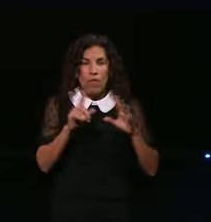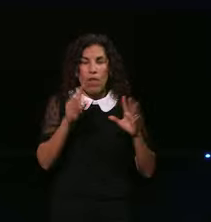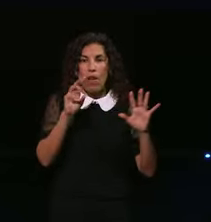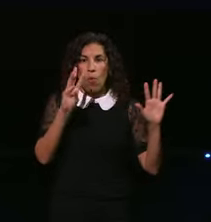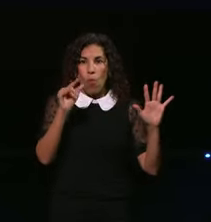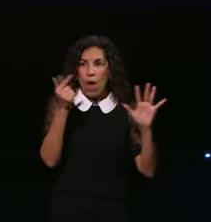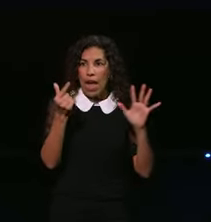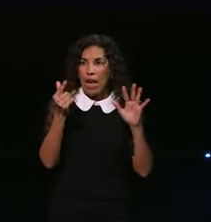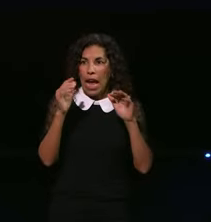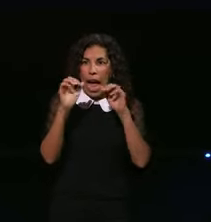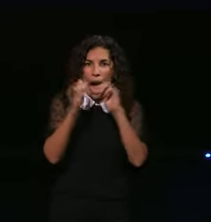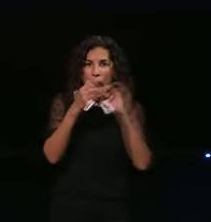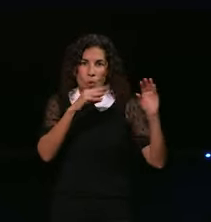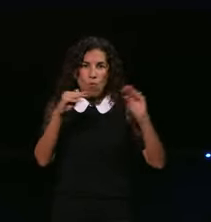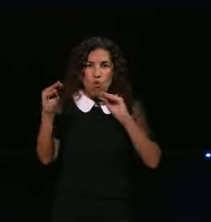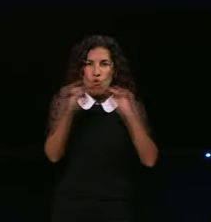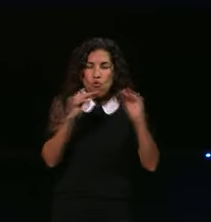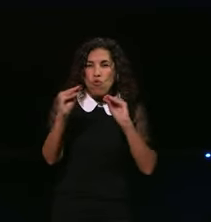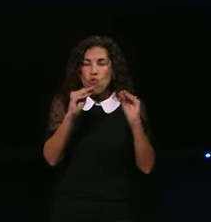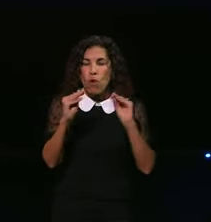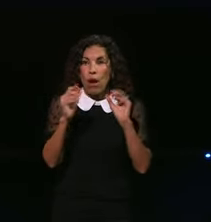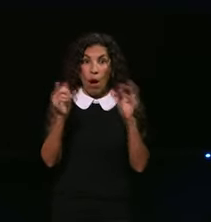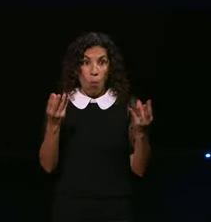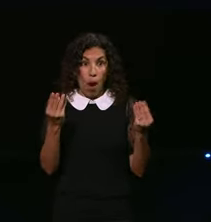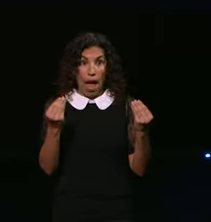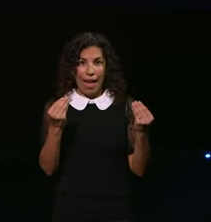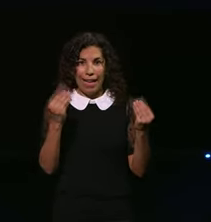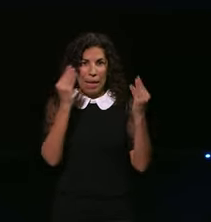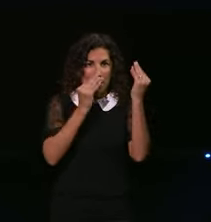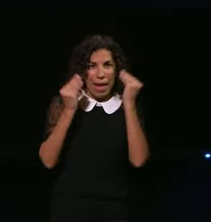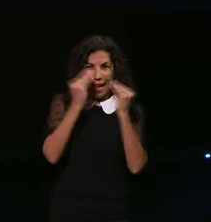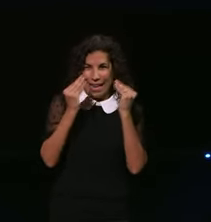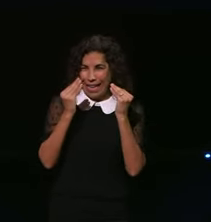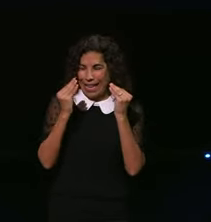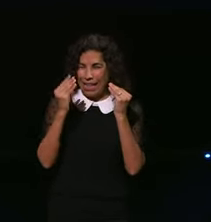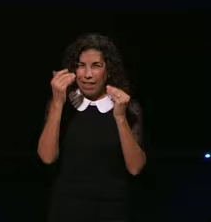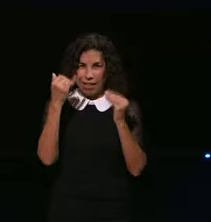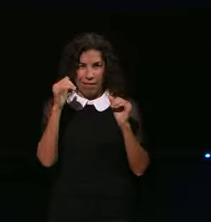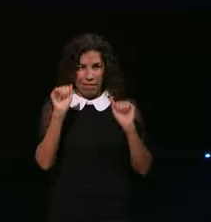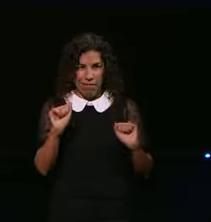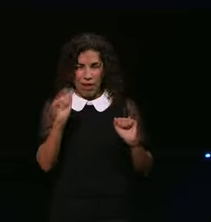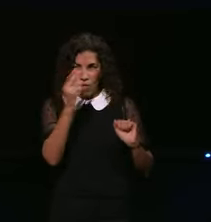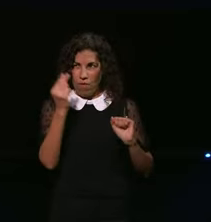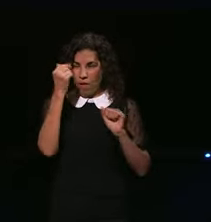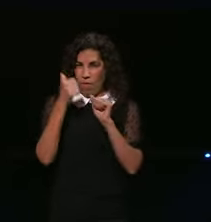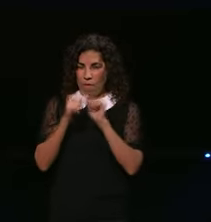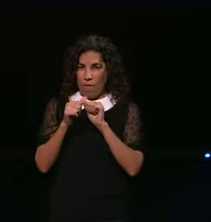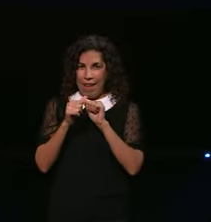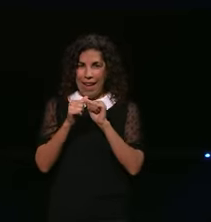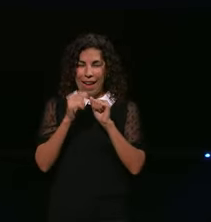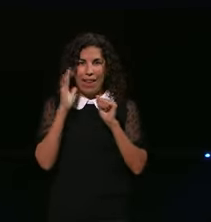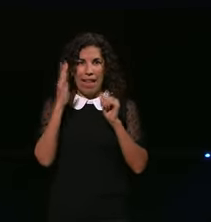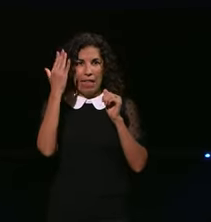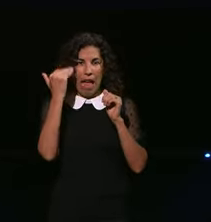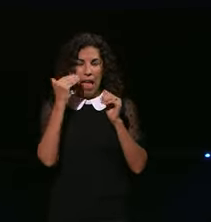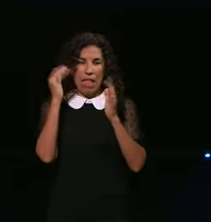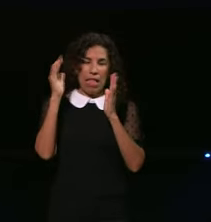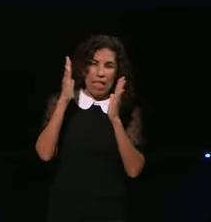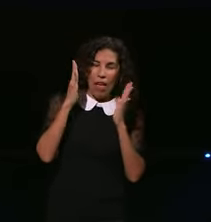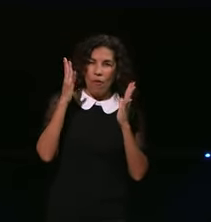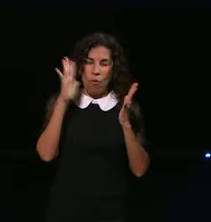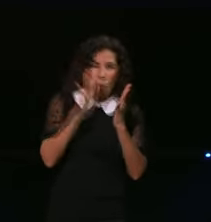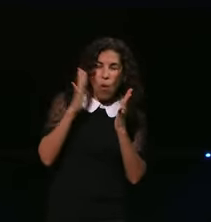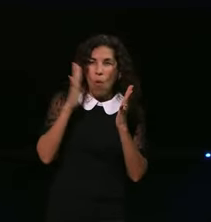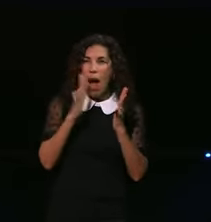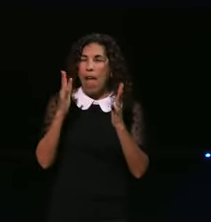and a wig on how it moves wet, as well as makeup, if you recall him with his head slamming up and down, and